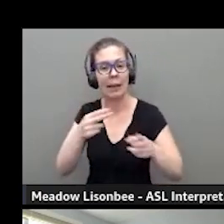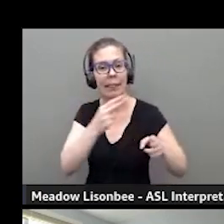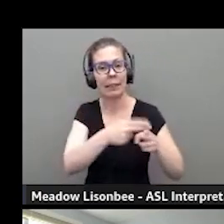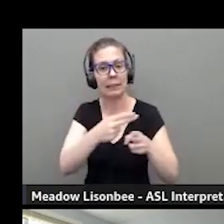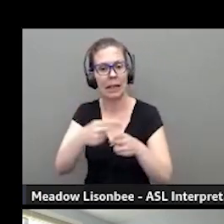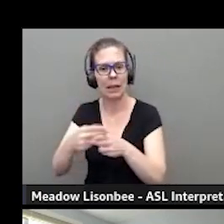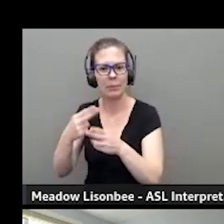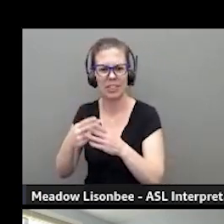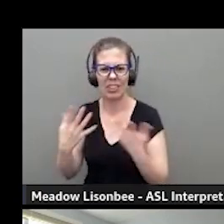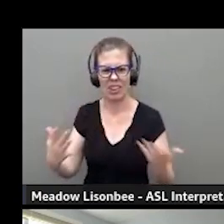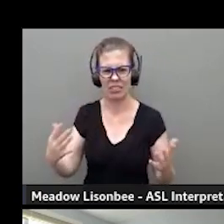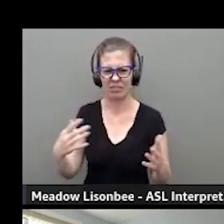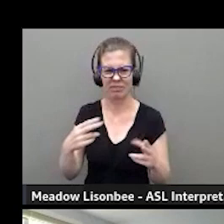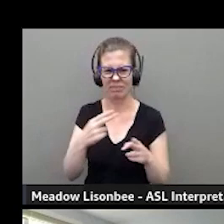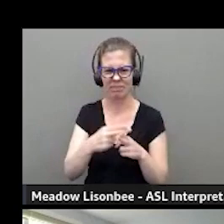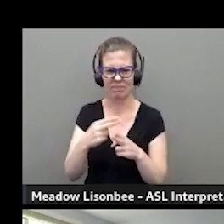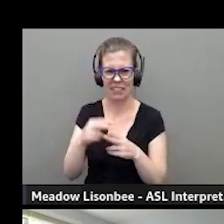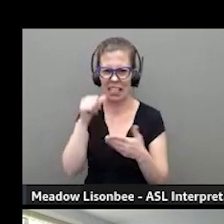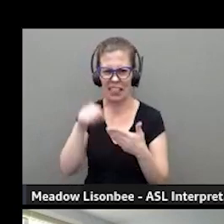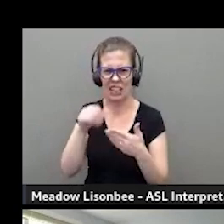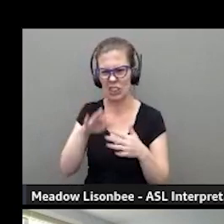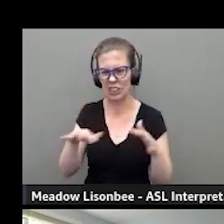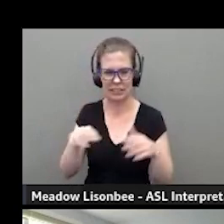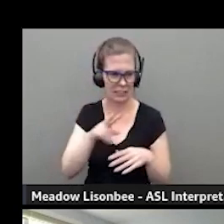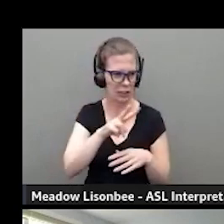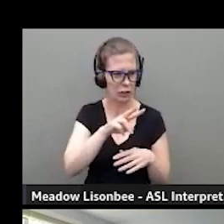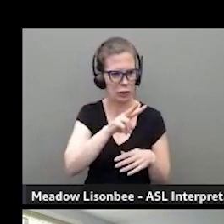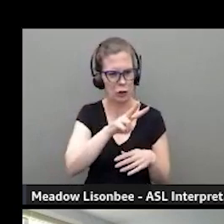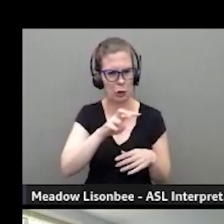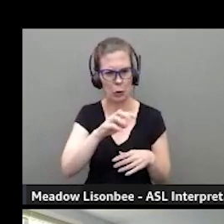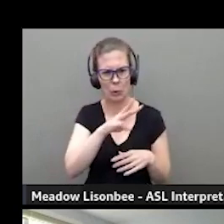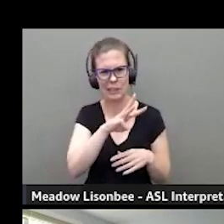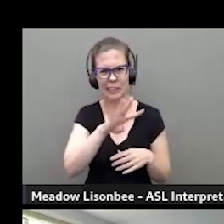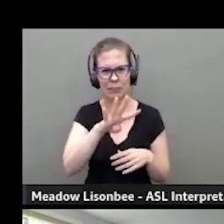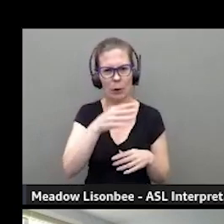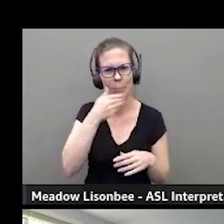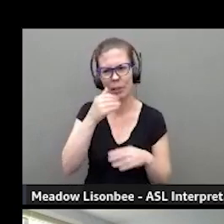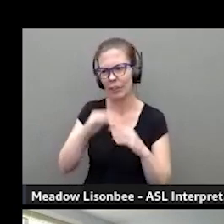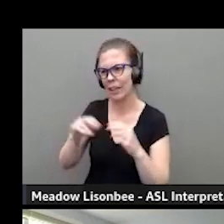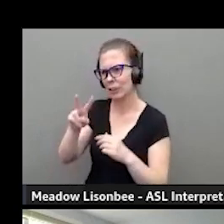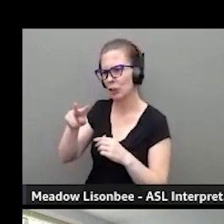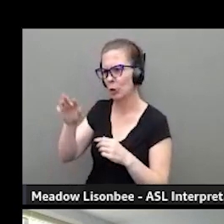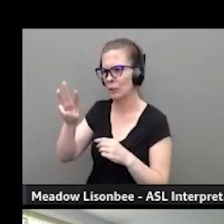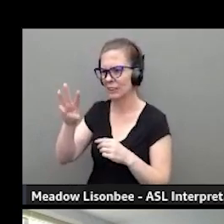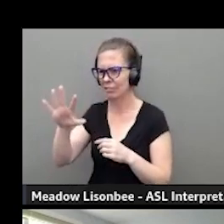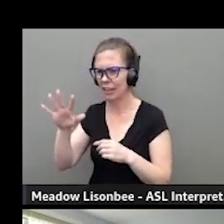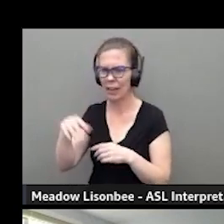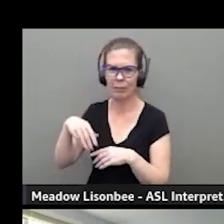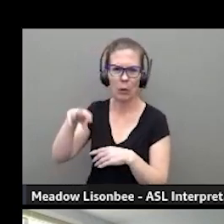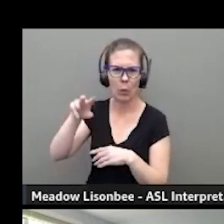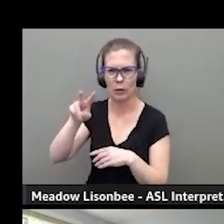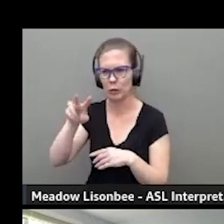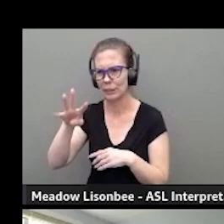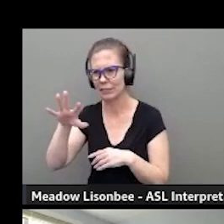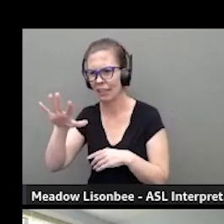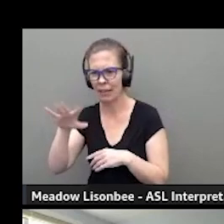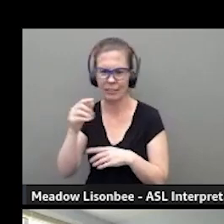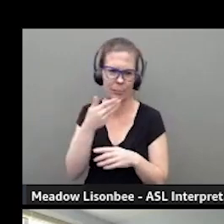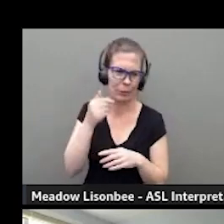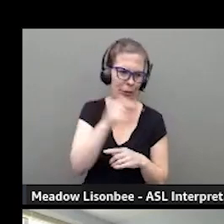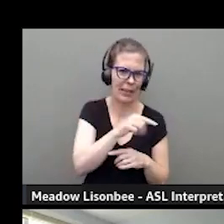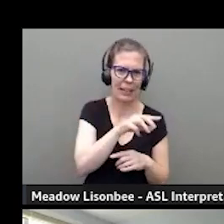lot of gobbledygook about is 264 actually better than 265, or really 265 is better than 264. And then what really